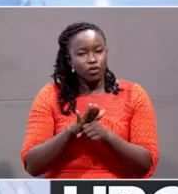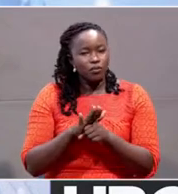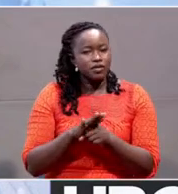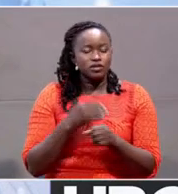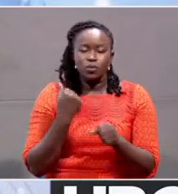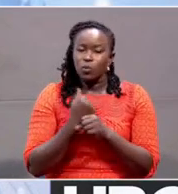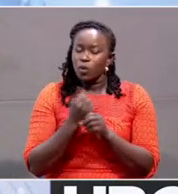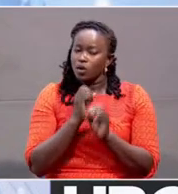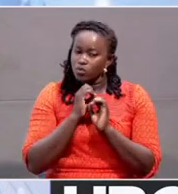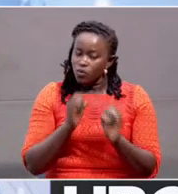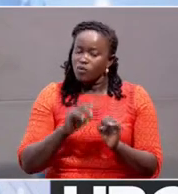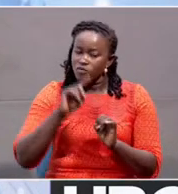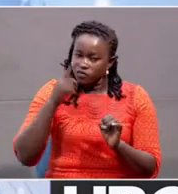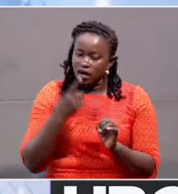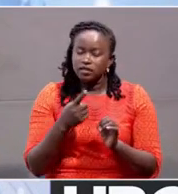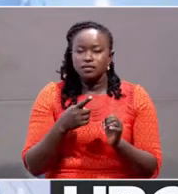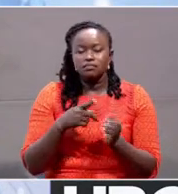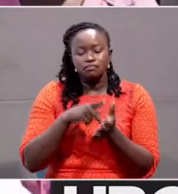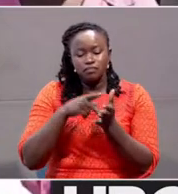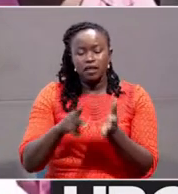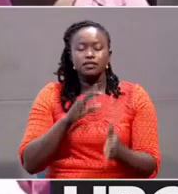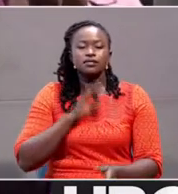to work unless their demands are met.